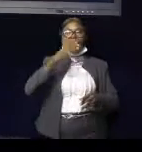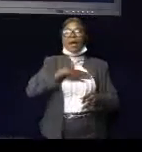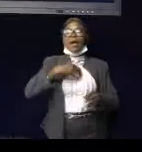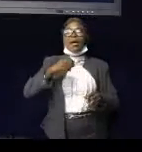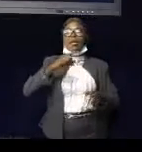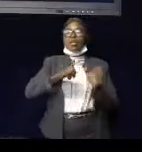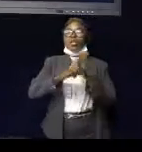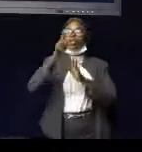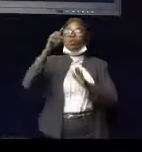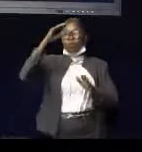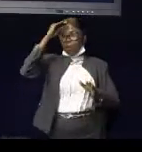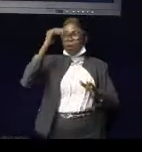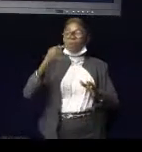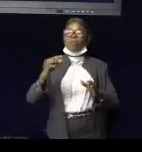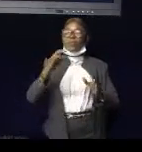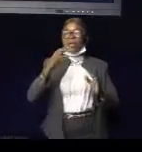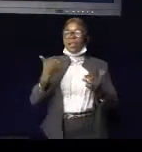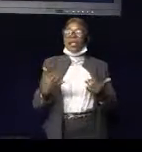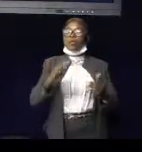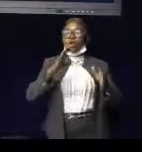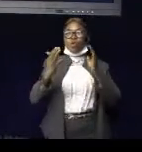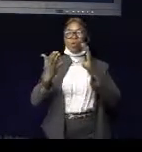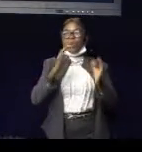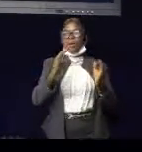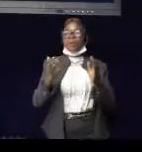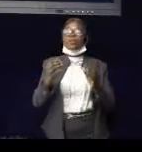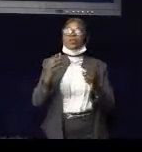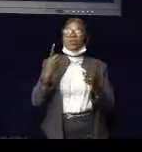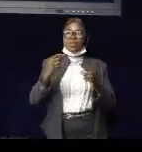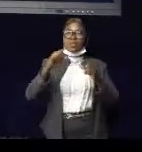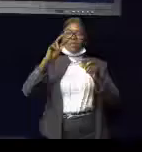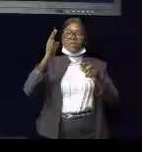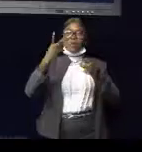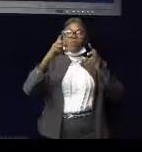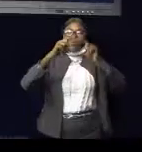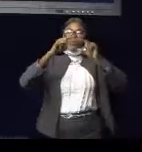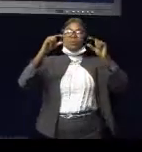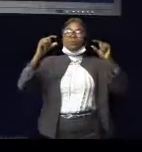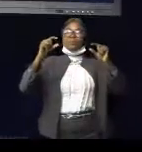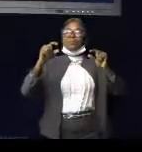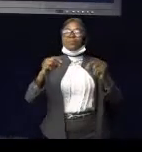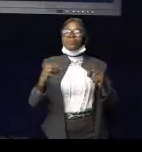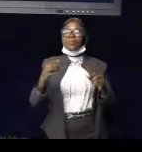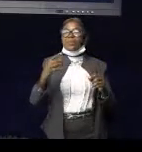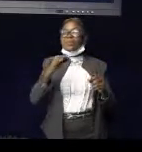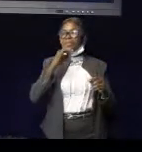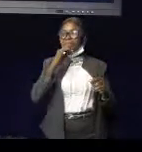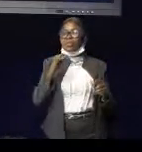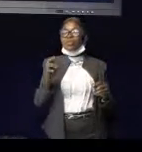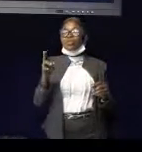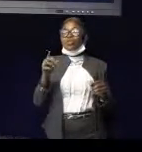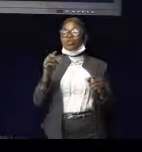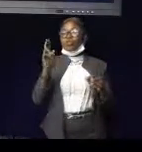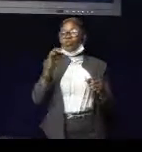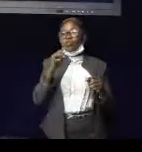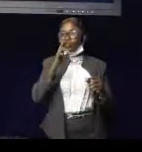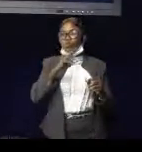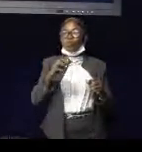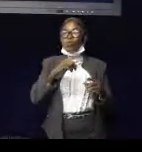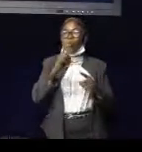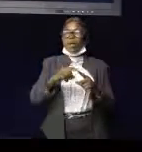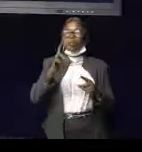Now, comparative. When we're now talking about the comparative, that is the second degree. The comparative degree is used when 2